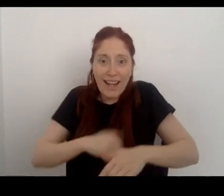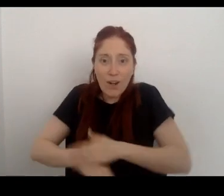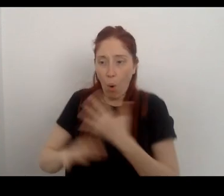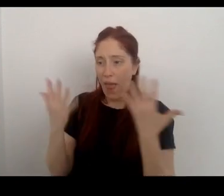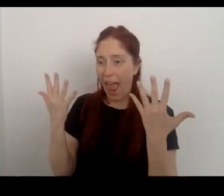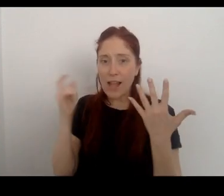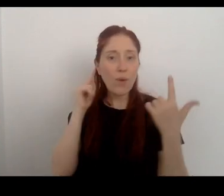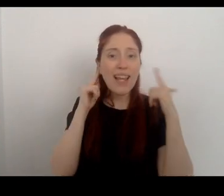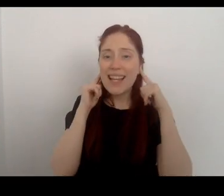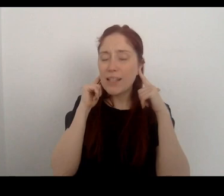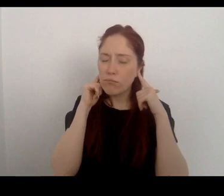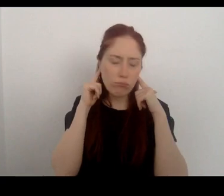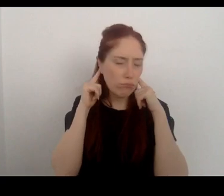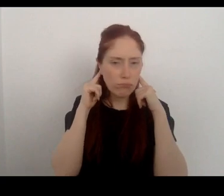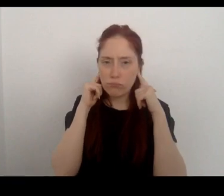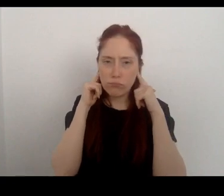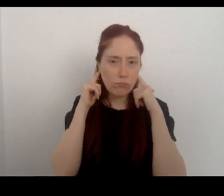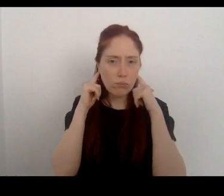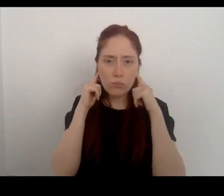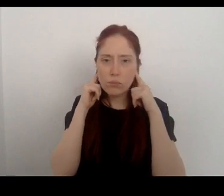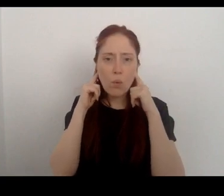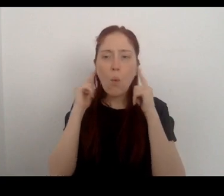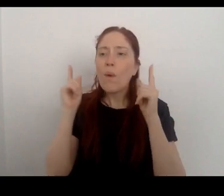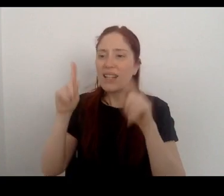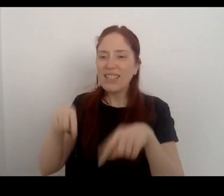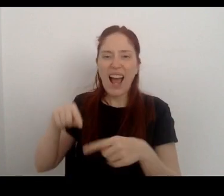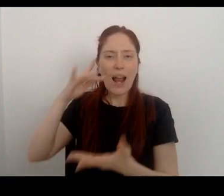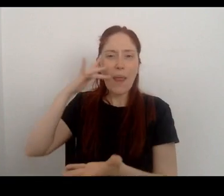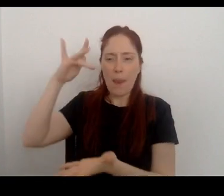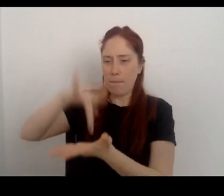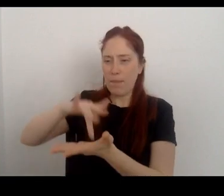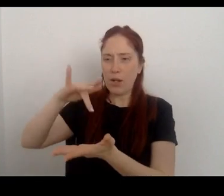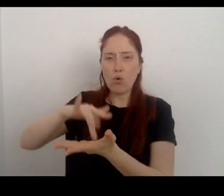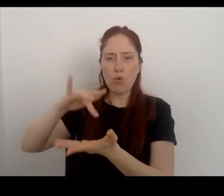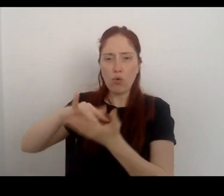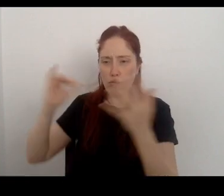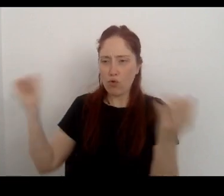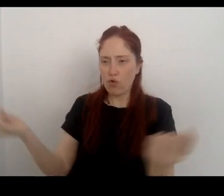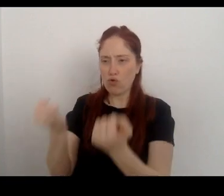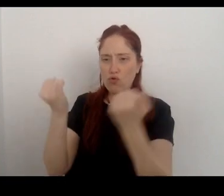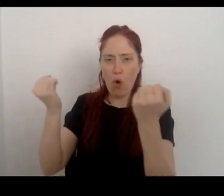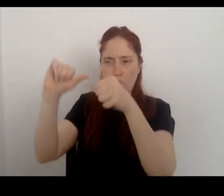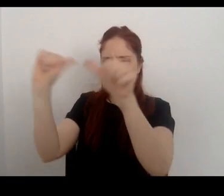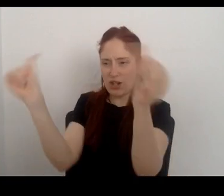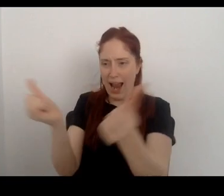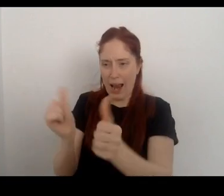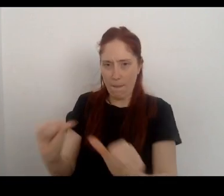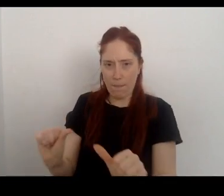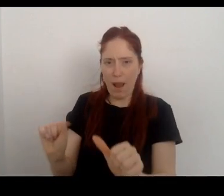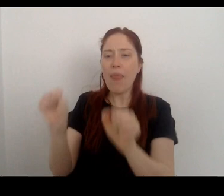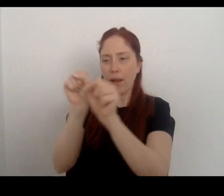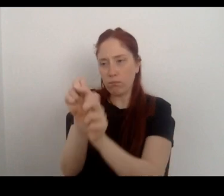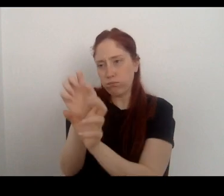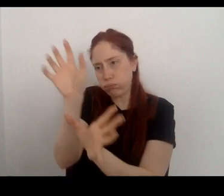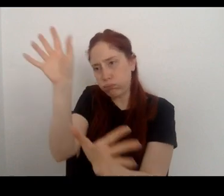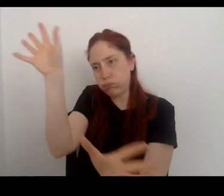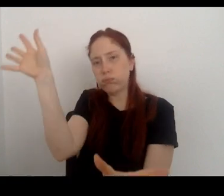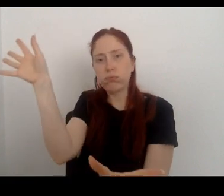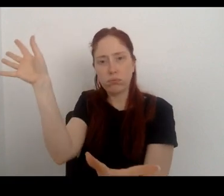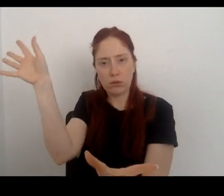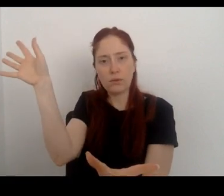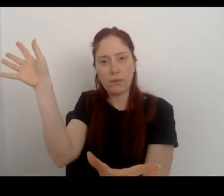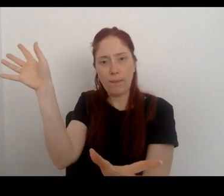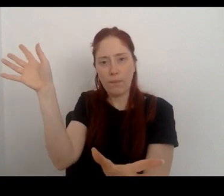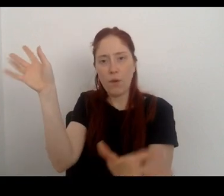making strong directional marks right through the figure. We're looking at the unified directional flow through the